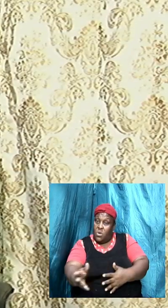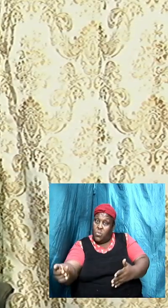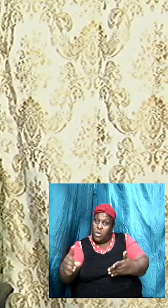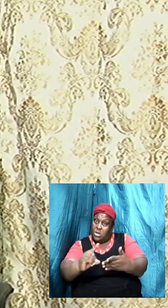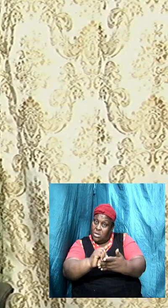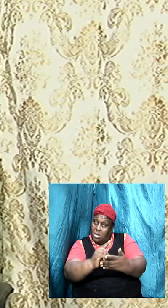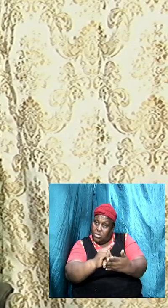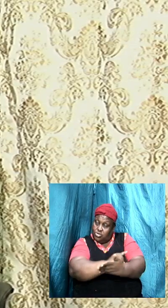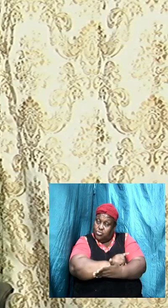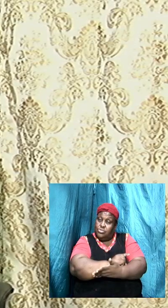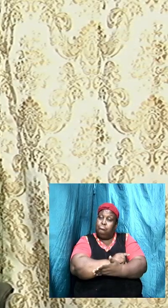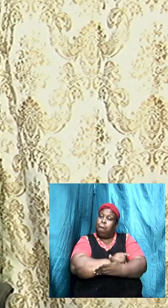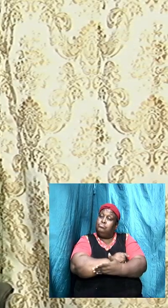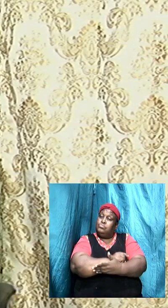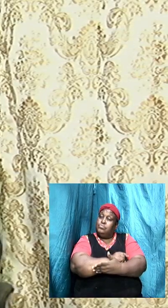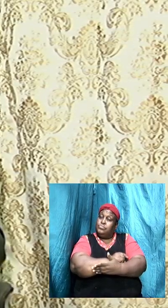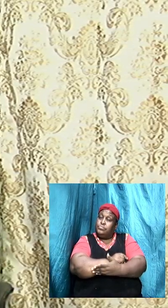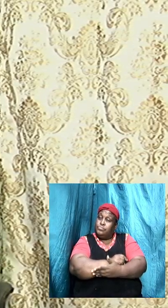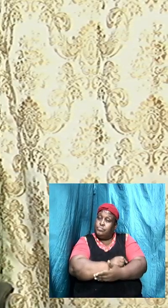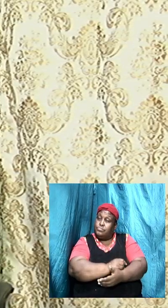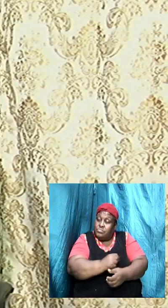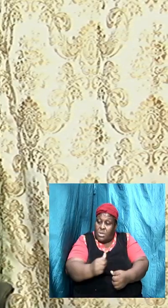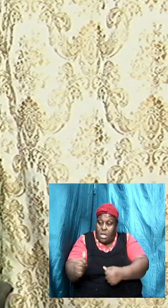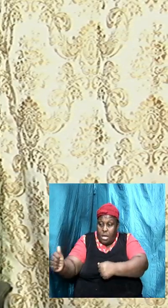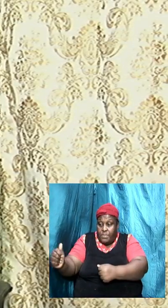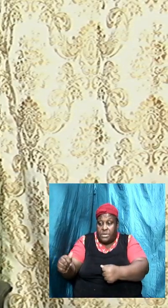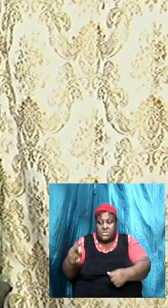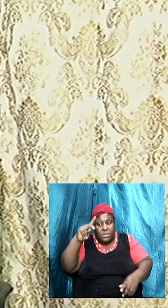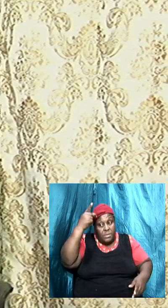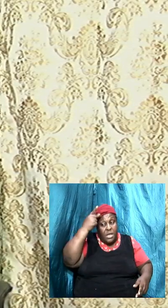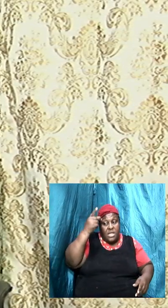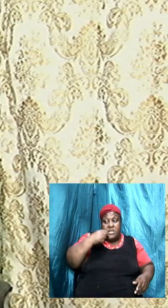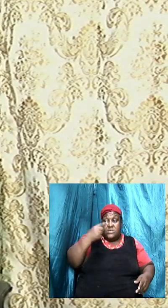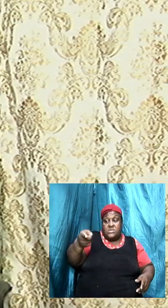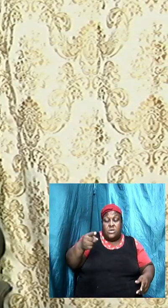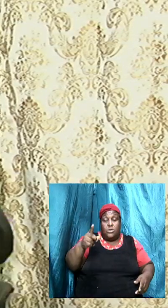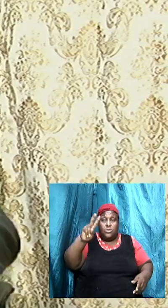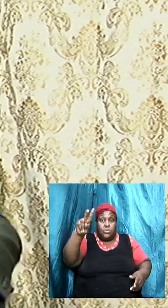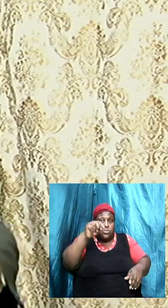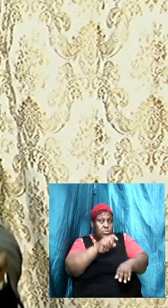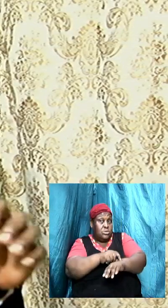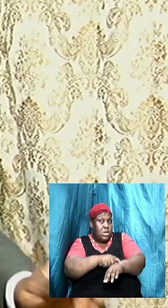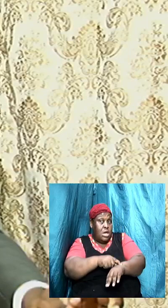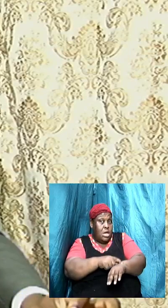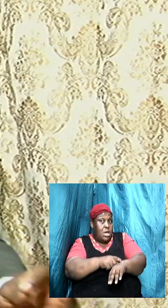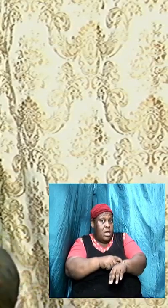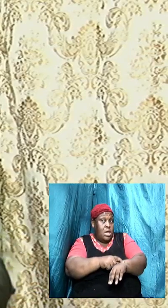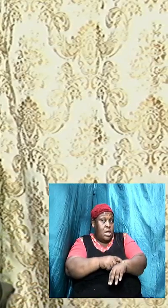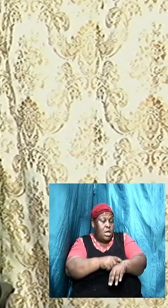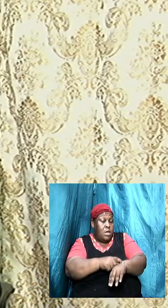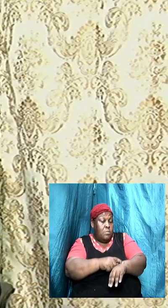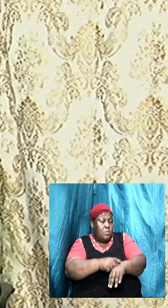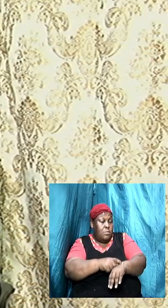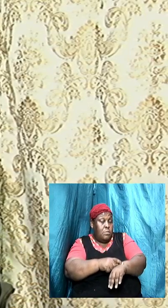doctrine. The Apostle Paul said 2 times in Galatians for emphasis.